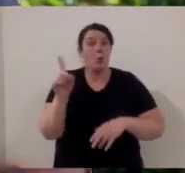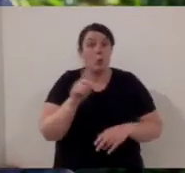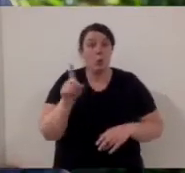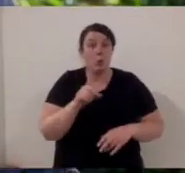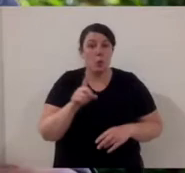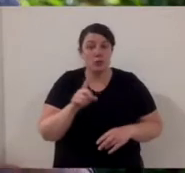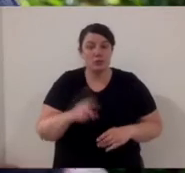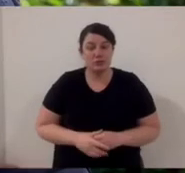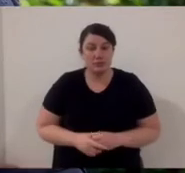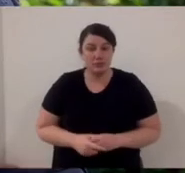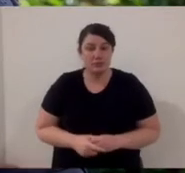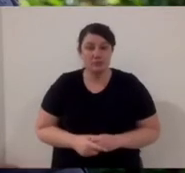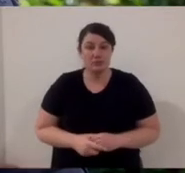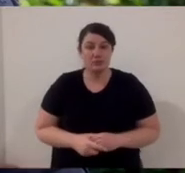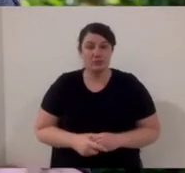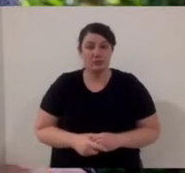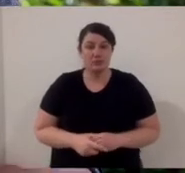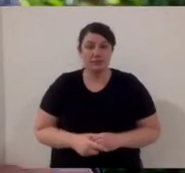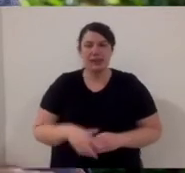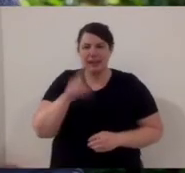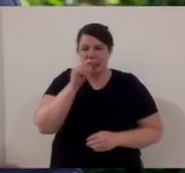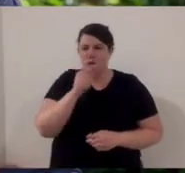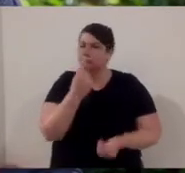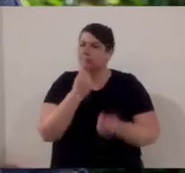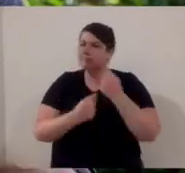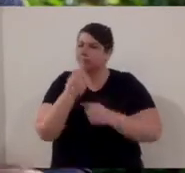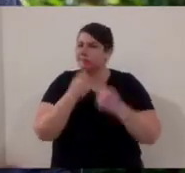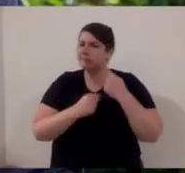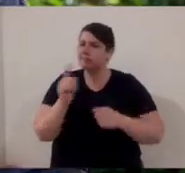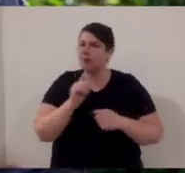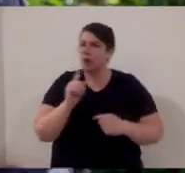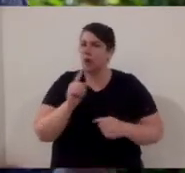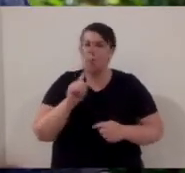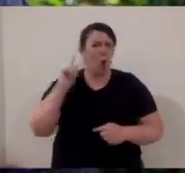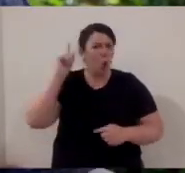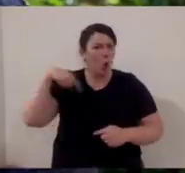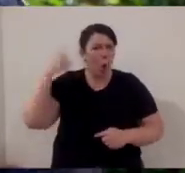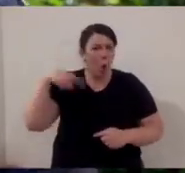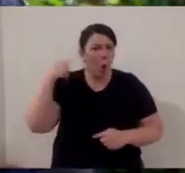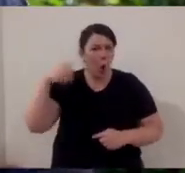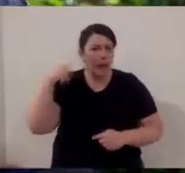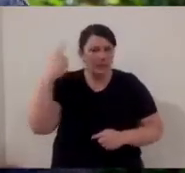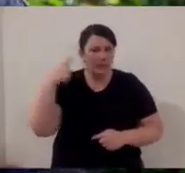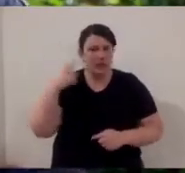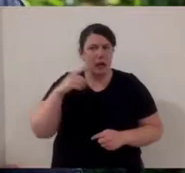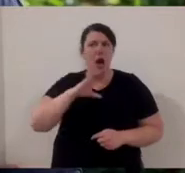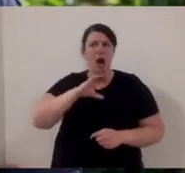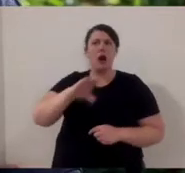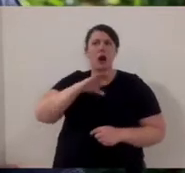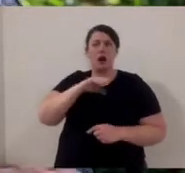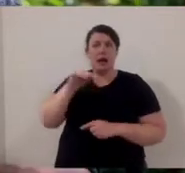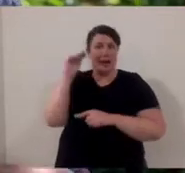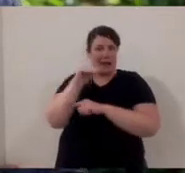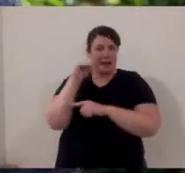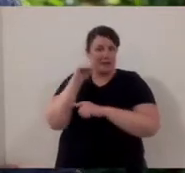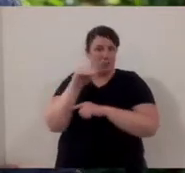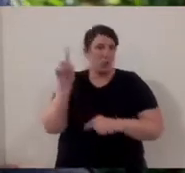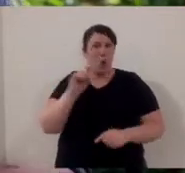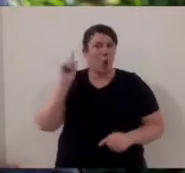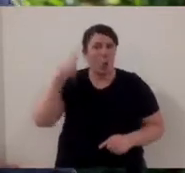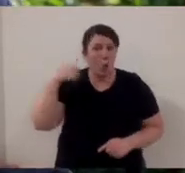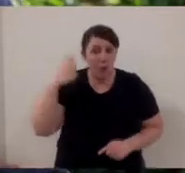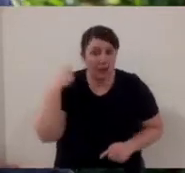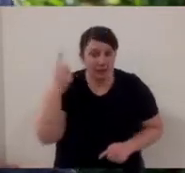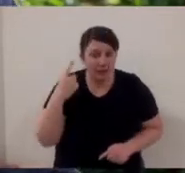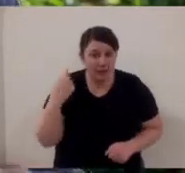is vocalizations. Can you tell me what kind of vocalizations, which are the noises that emus can make,